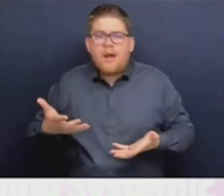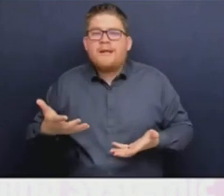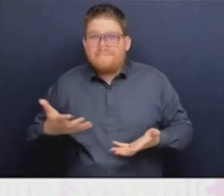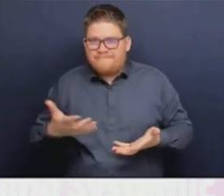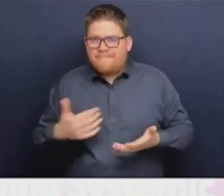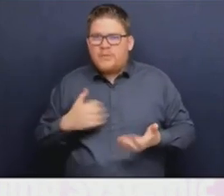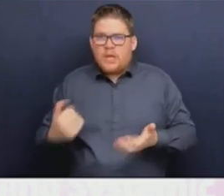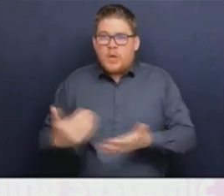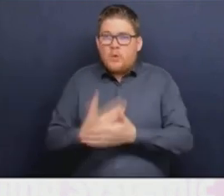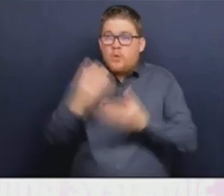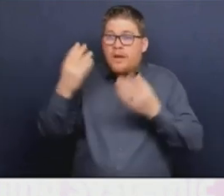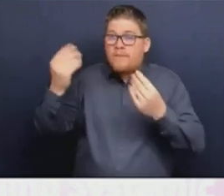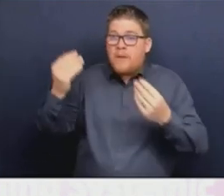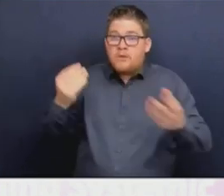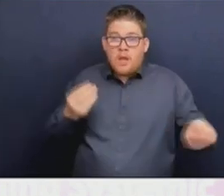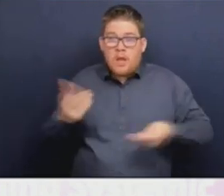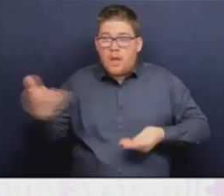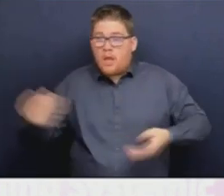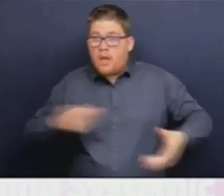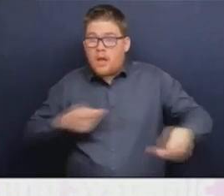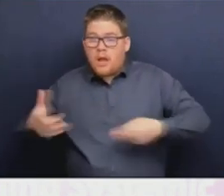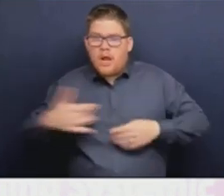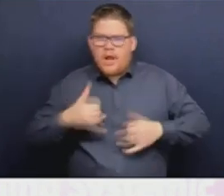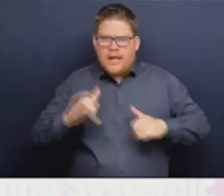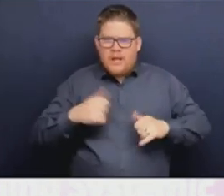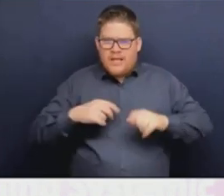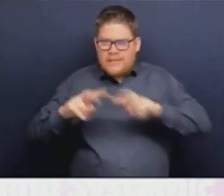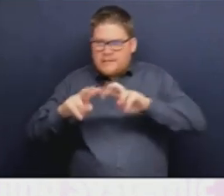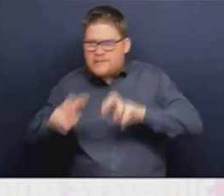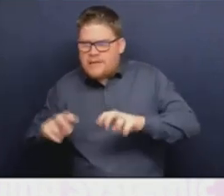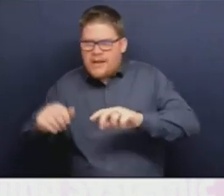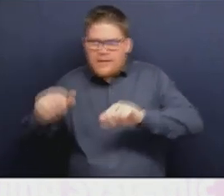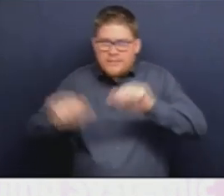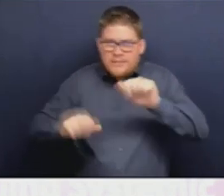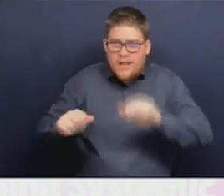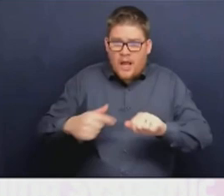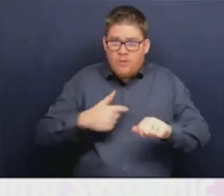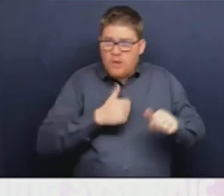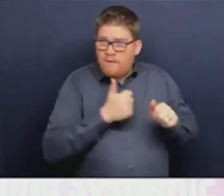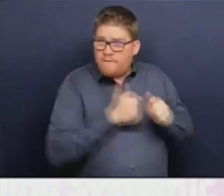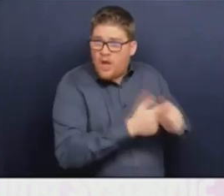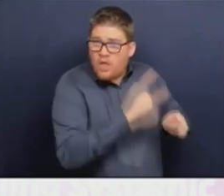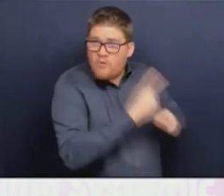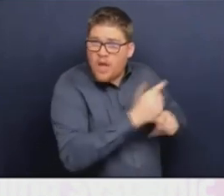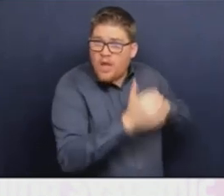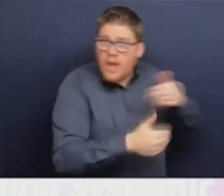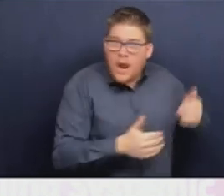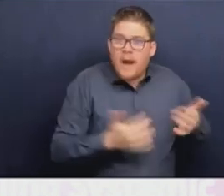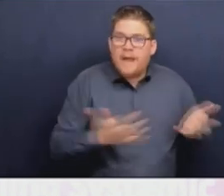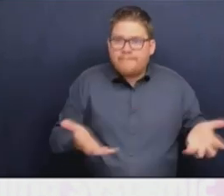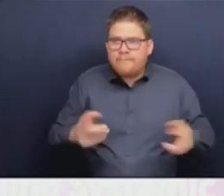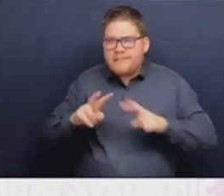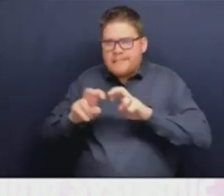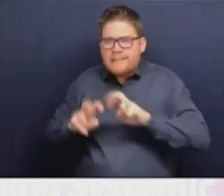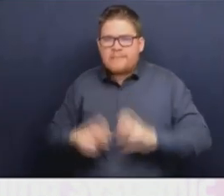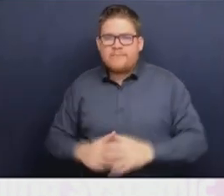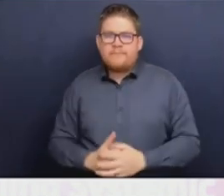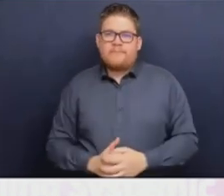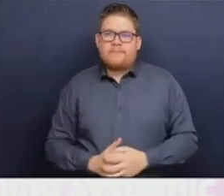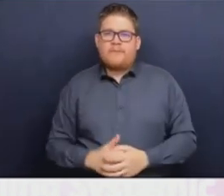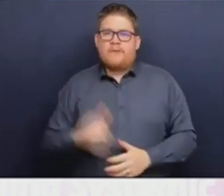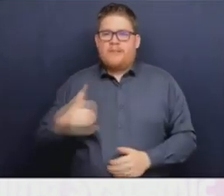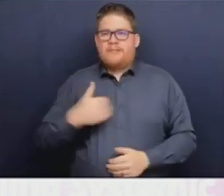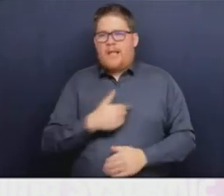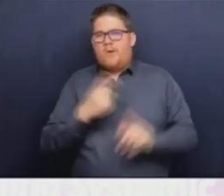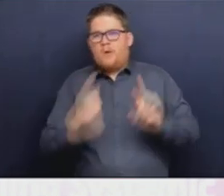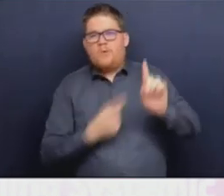should assess that information and then reassess how we're going forward together. And that's the intention here, and I'm confident that